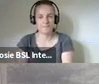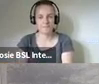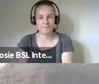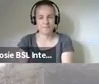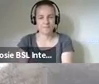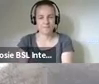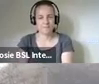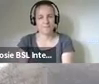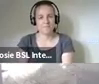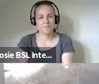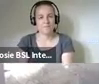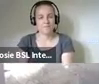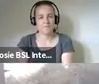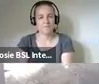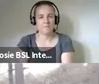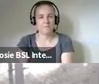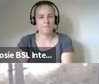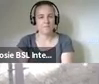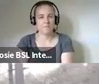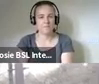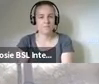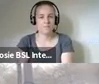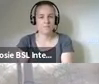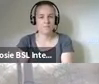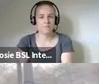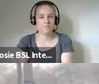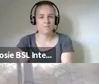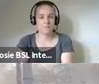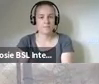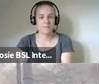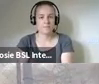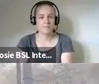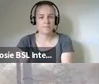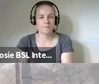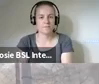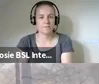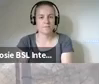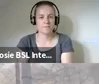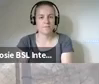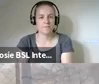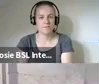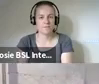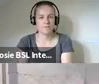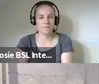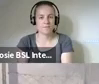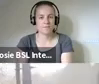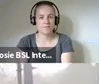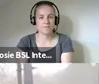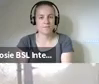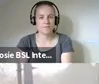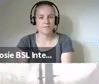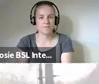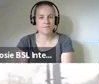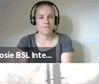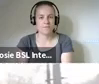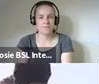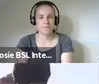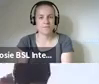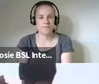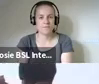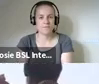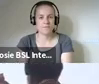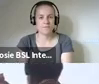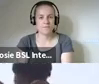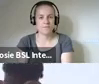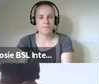helps educators think about supporting children's transition into their first education setting, and then